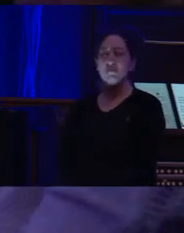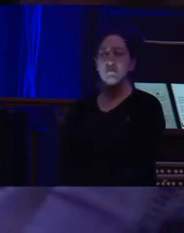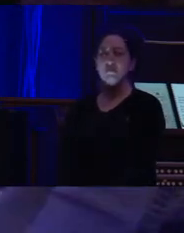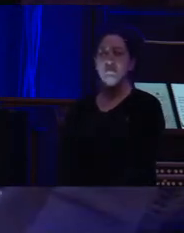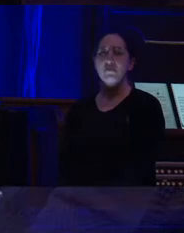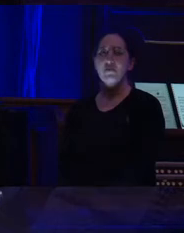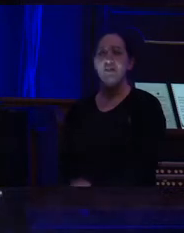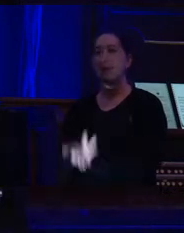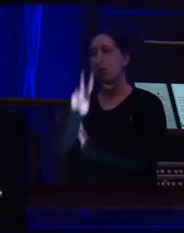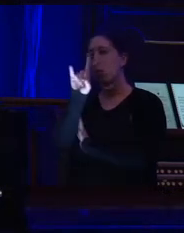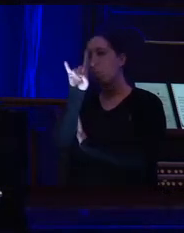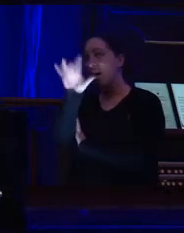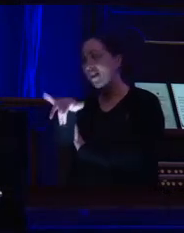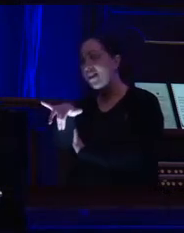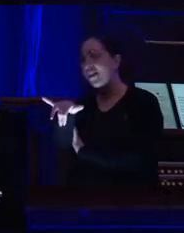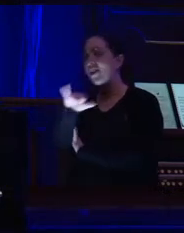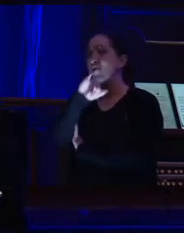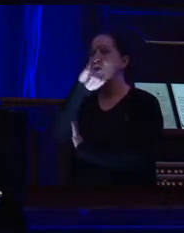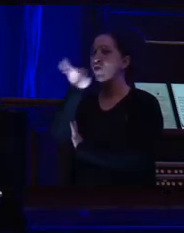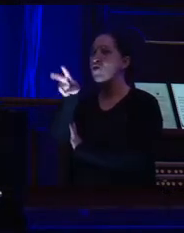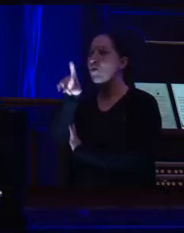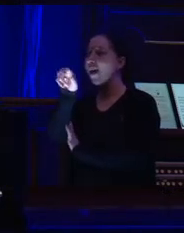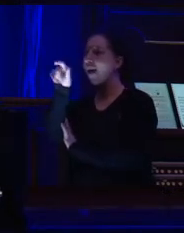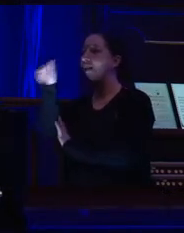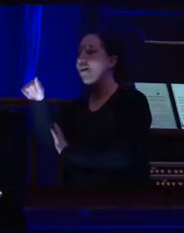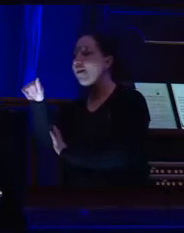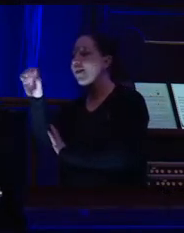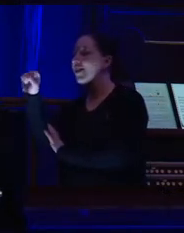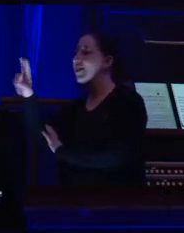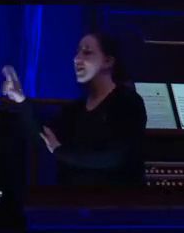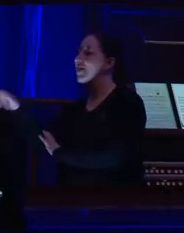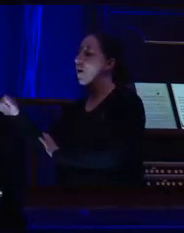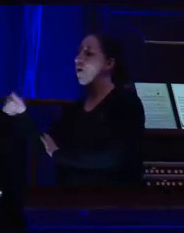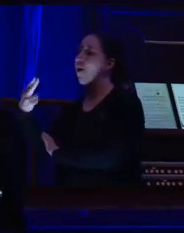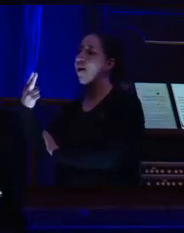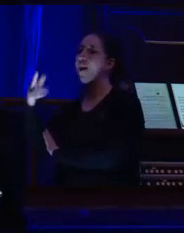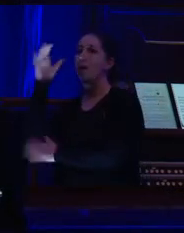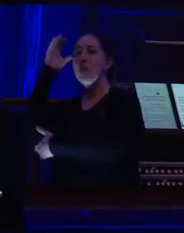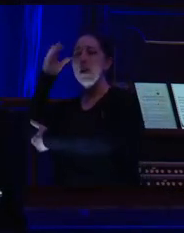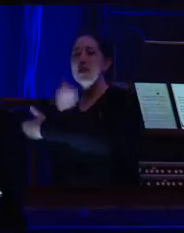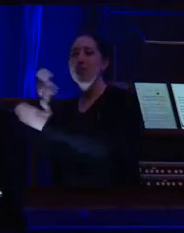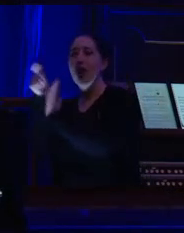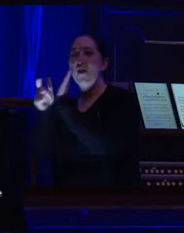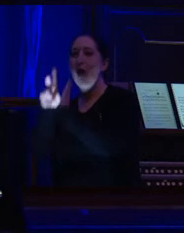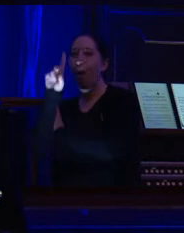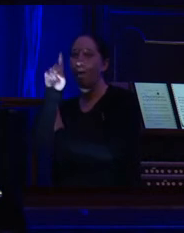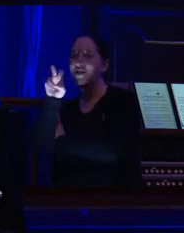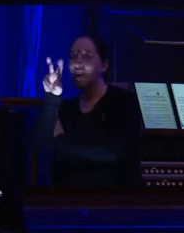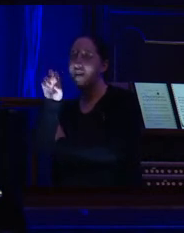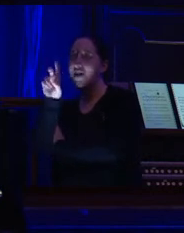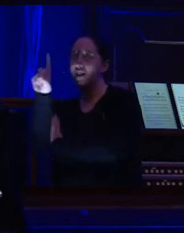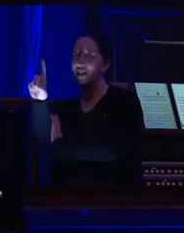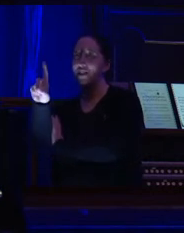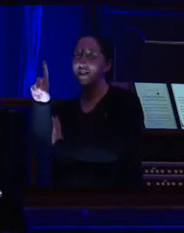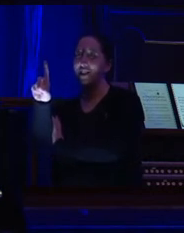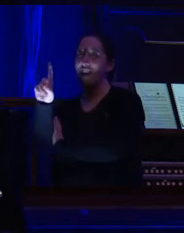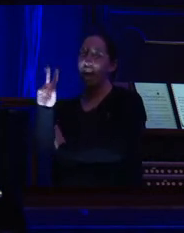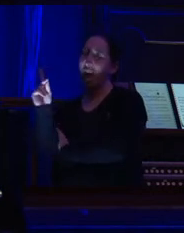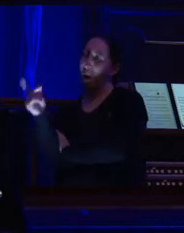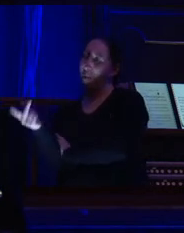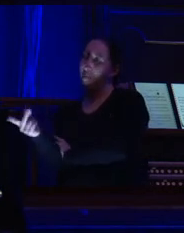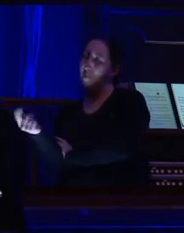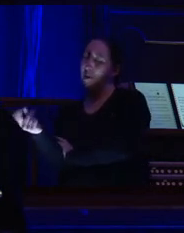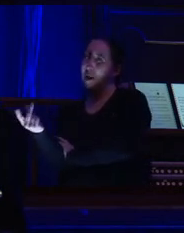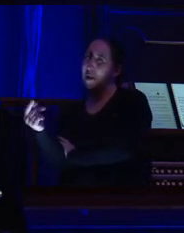So to Wendy, Juliana, Sarah, my son-in-law, David, and our puppy,